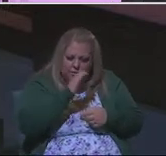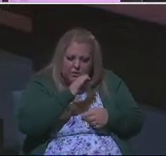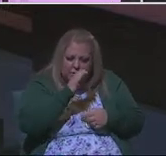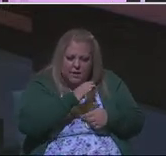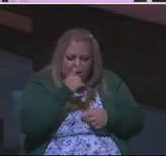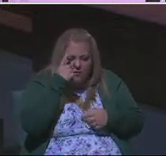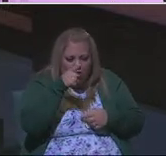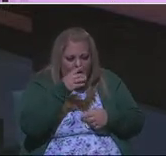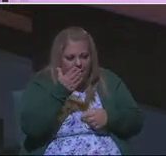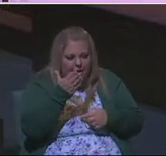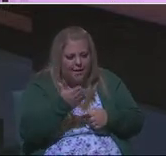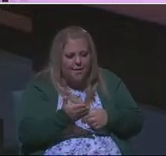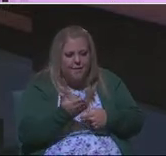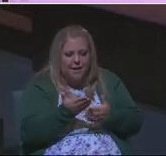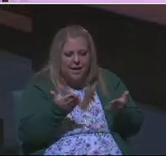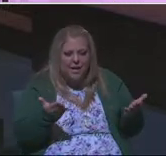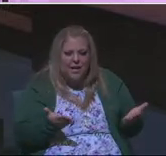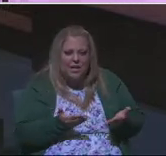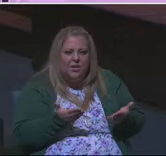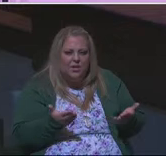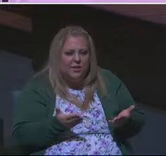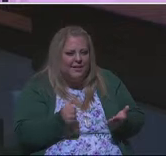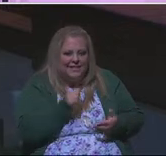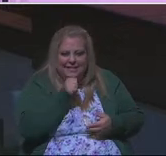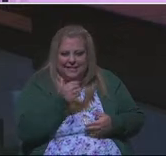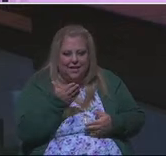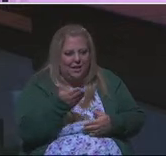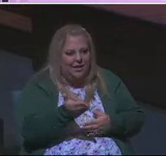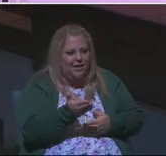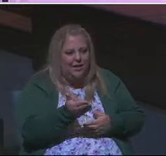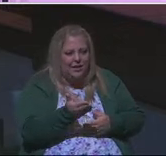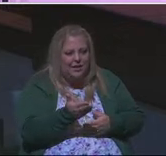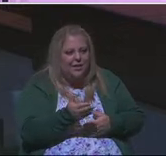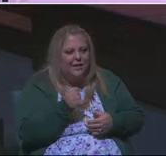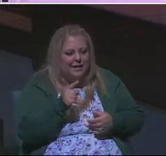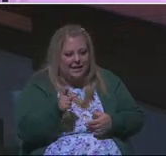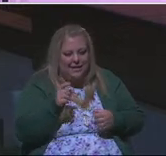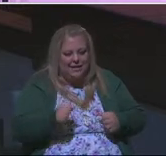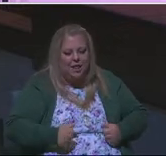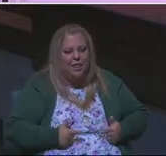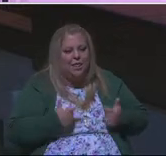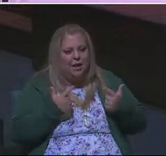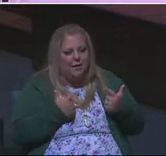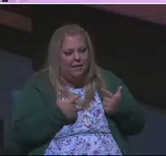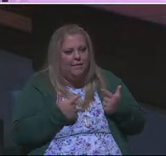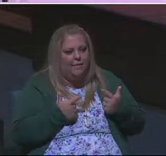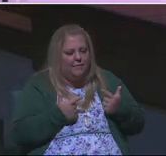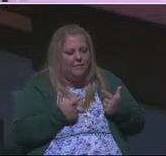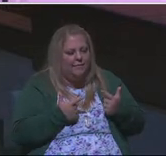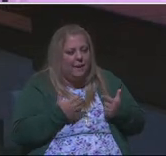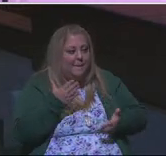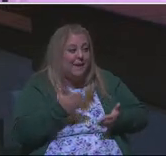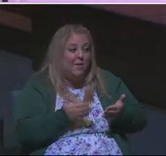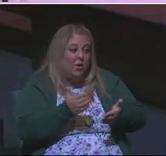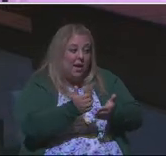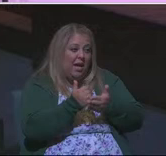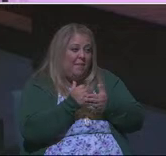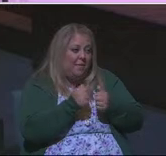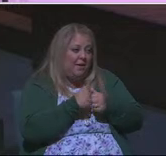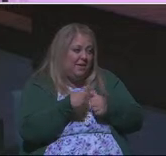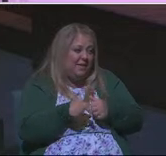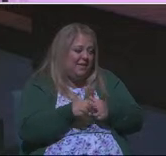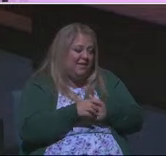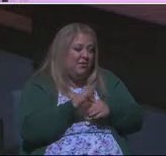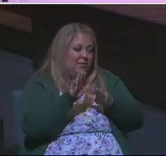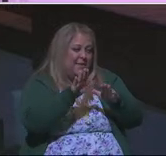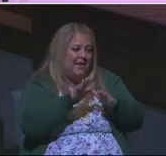him here? Why? He's not here. He's alive. Now, maybe you can help me with this. I mean, this is an amazing thing.